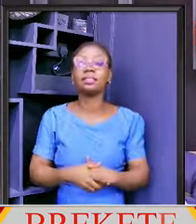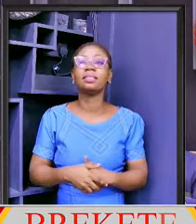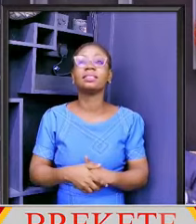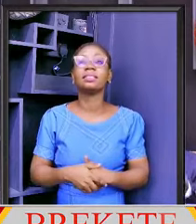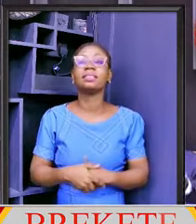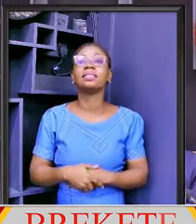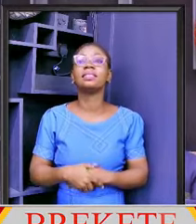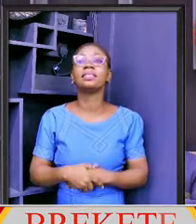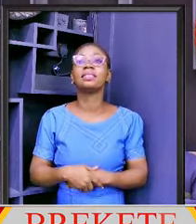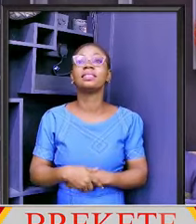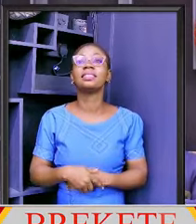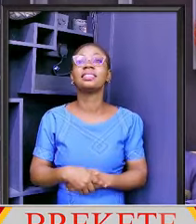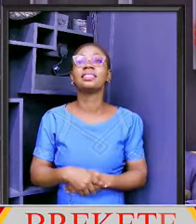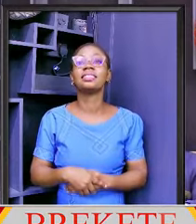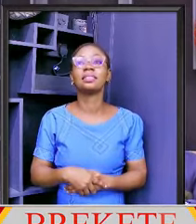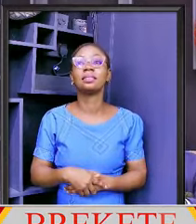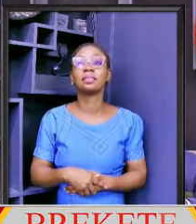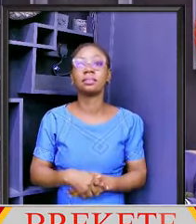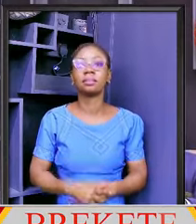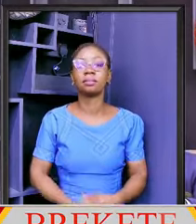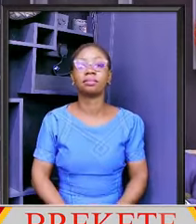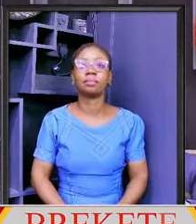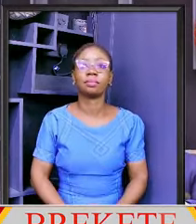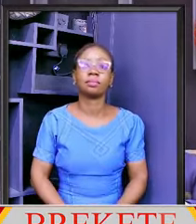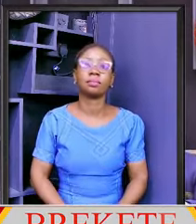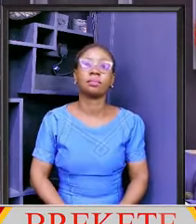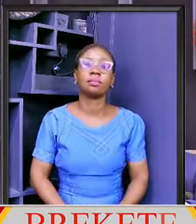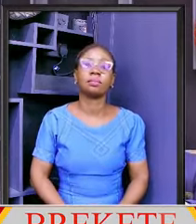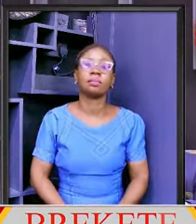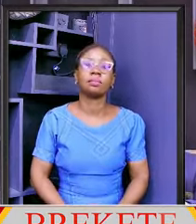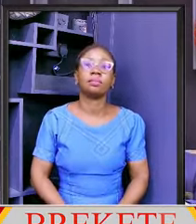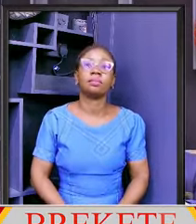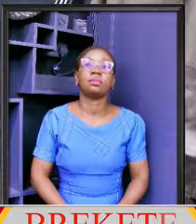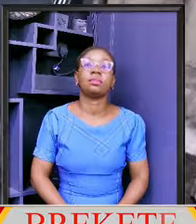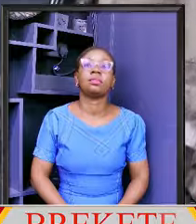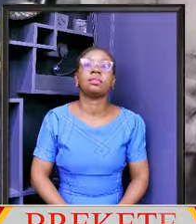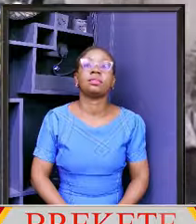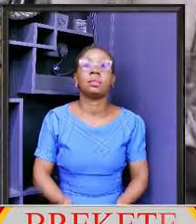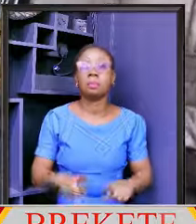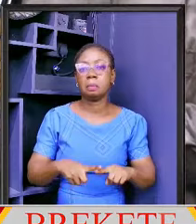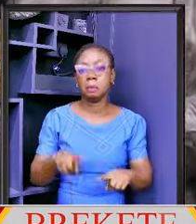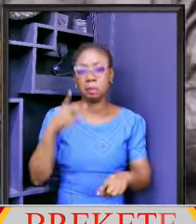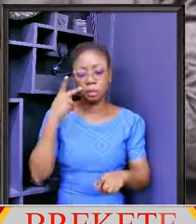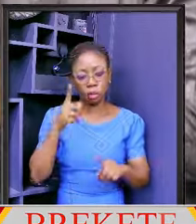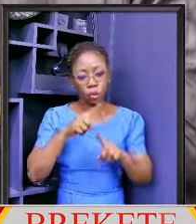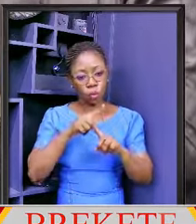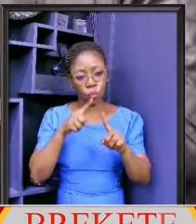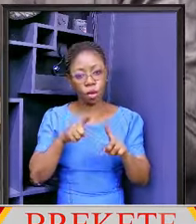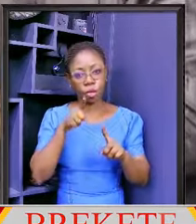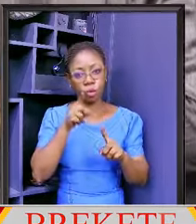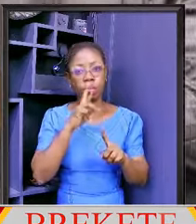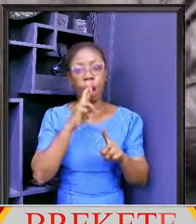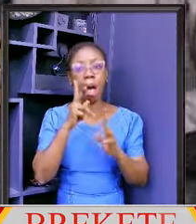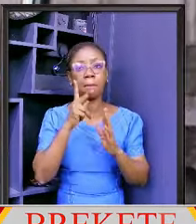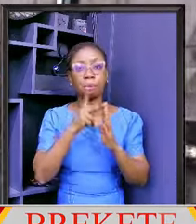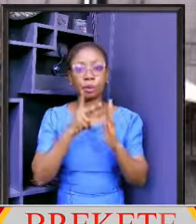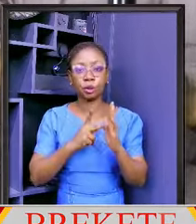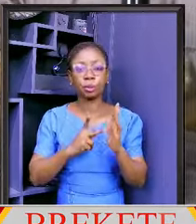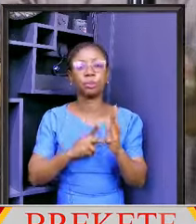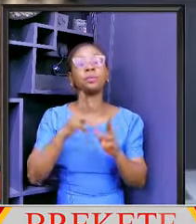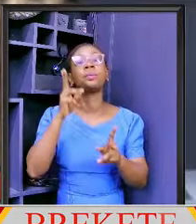studio. Yes. They overdo sometimes. Yes. But you see, when you are principled, yes,